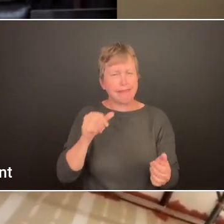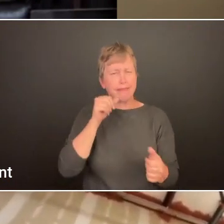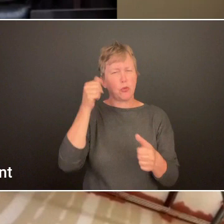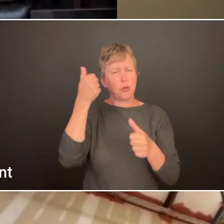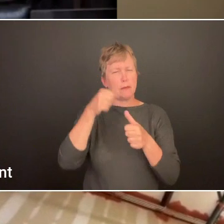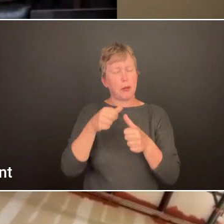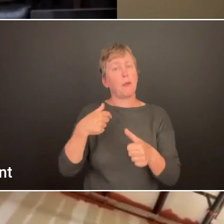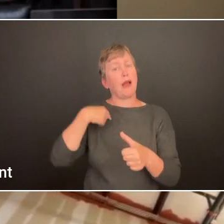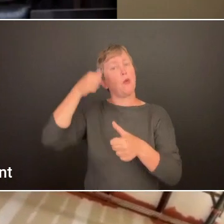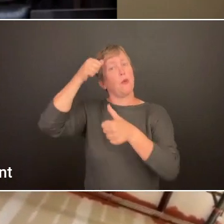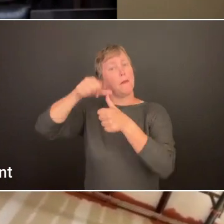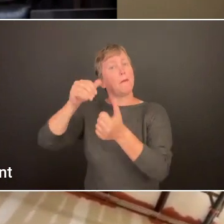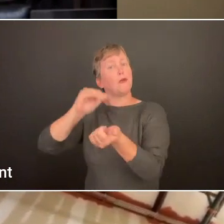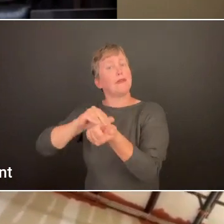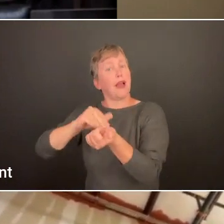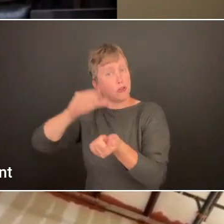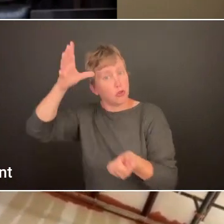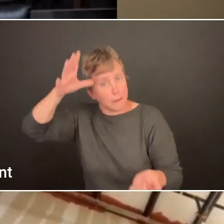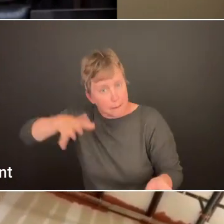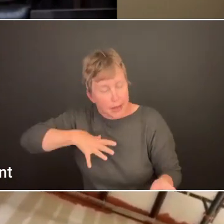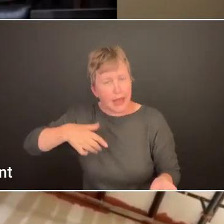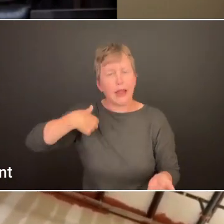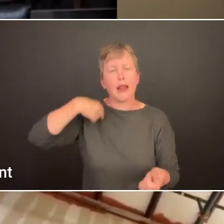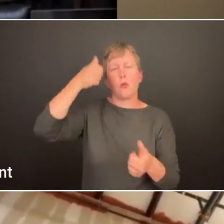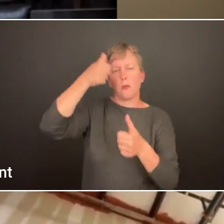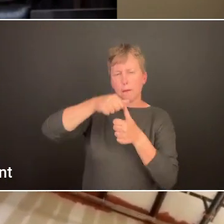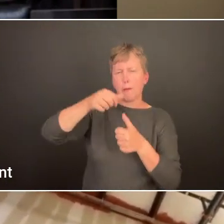a male. I remember there was an older guy in there,